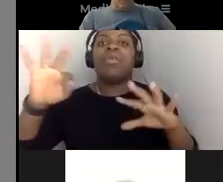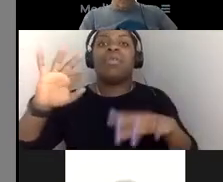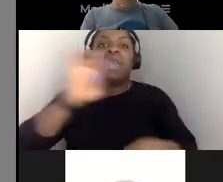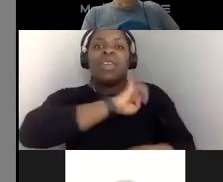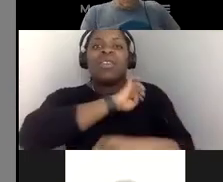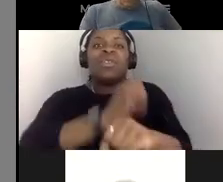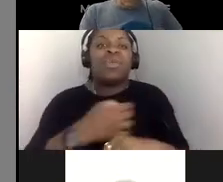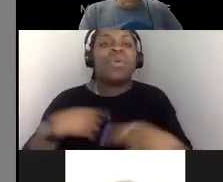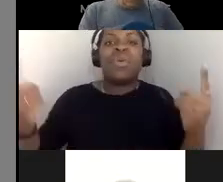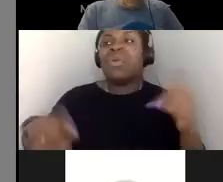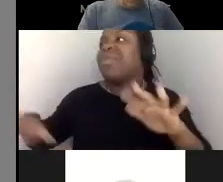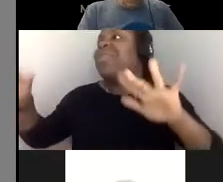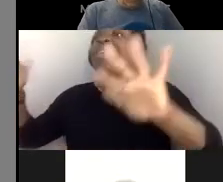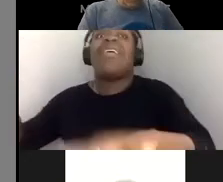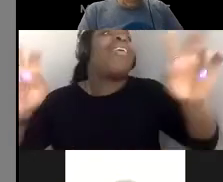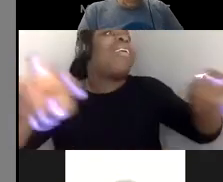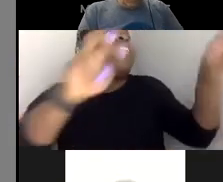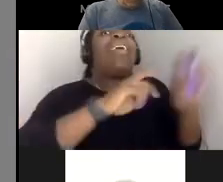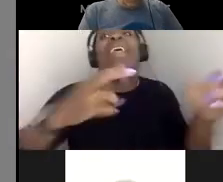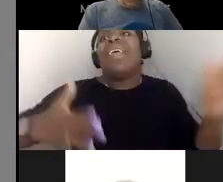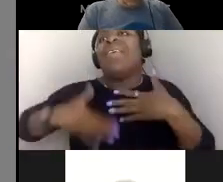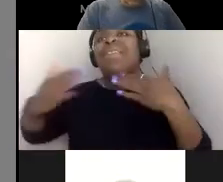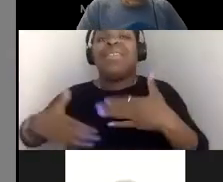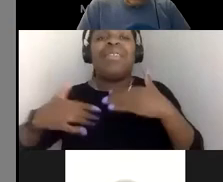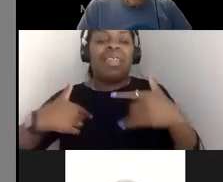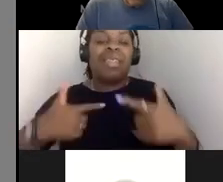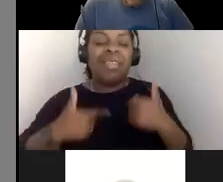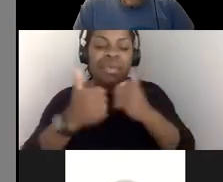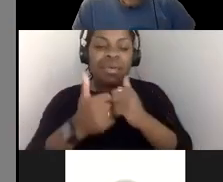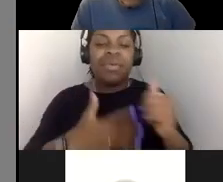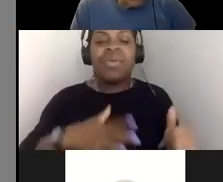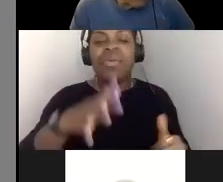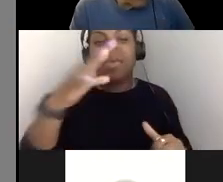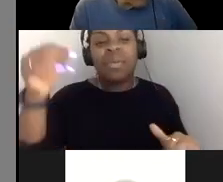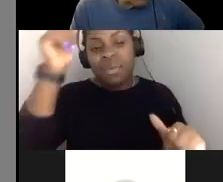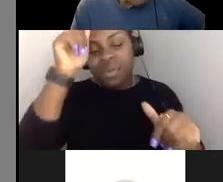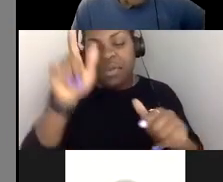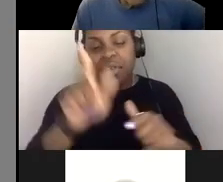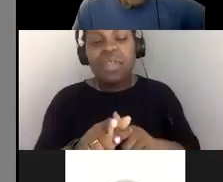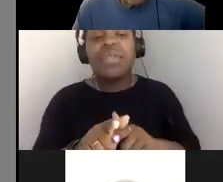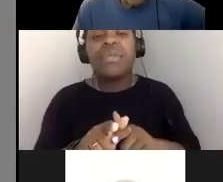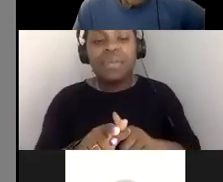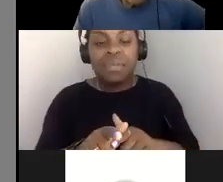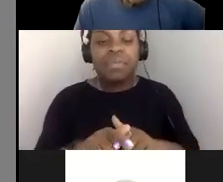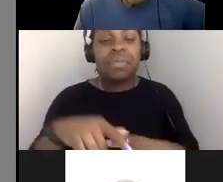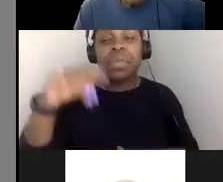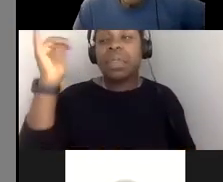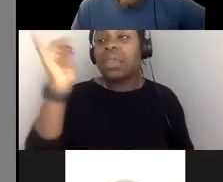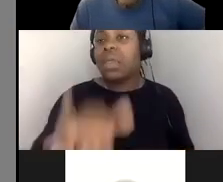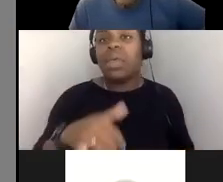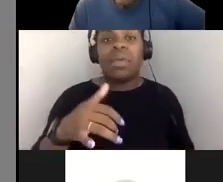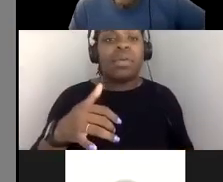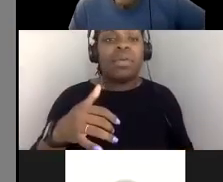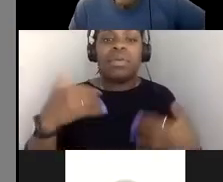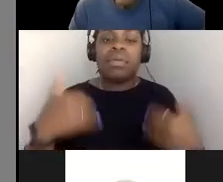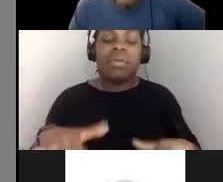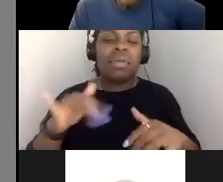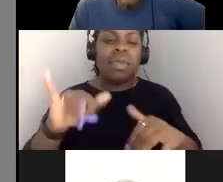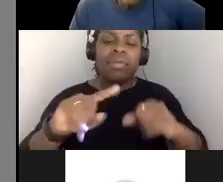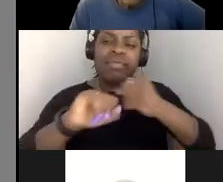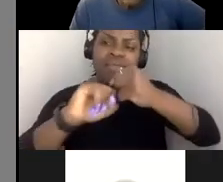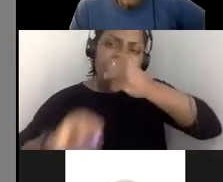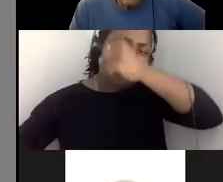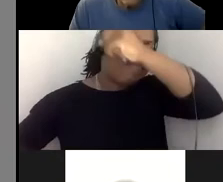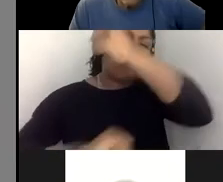always somewhere hopping and bopping. I live with my mom and my brother, and that is my solid